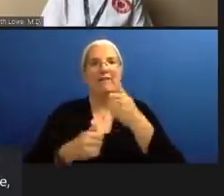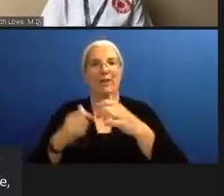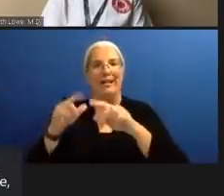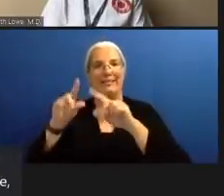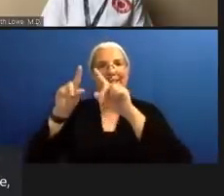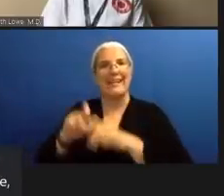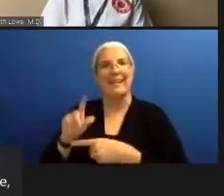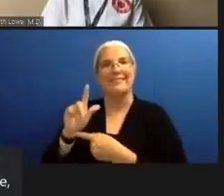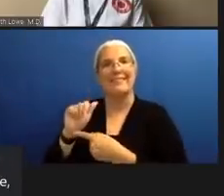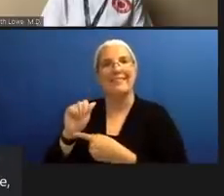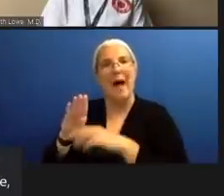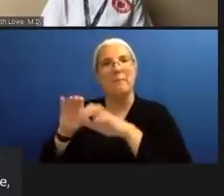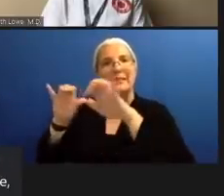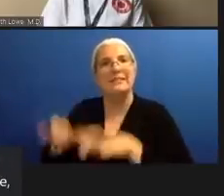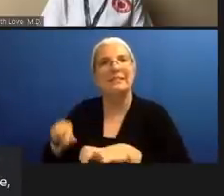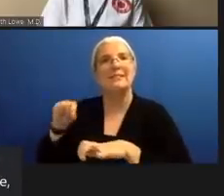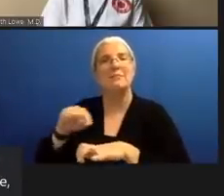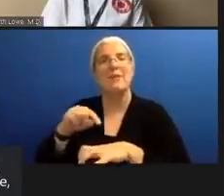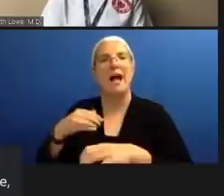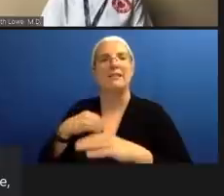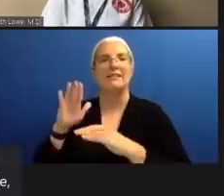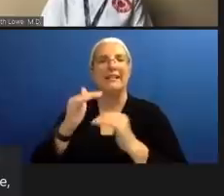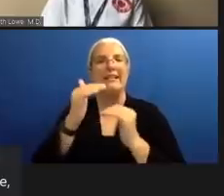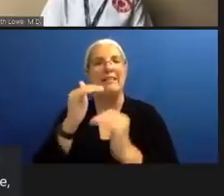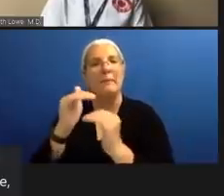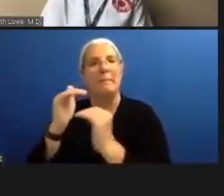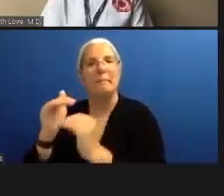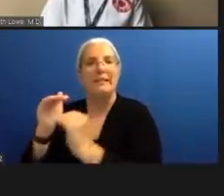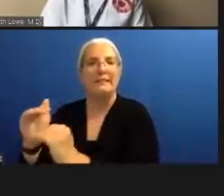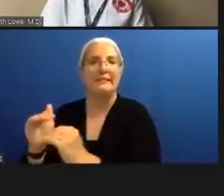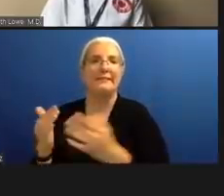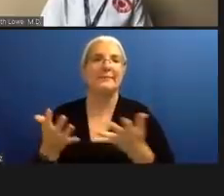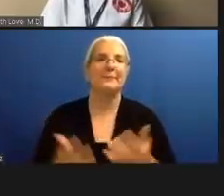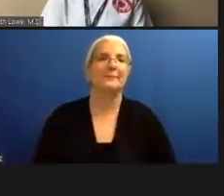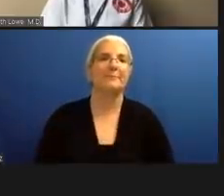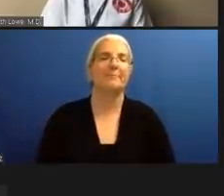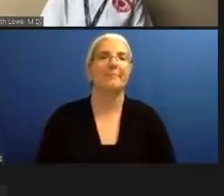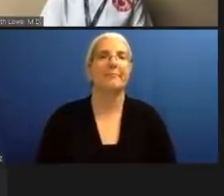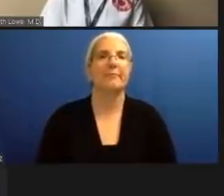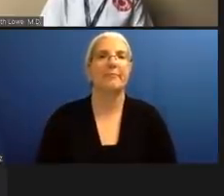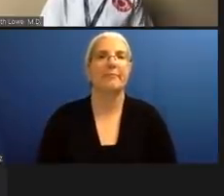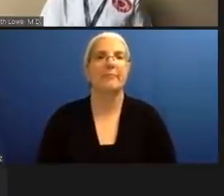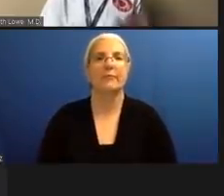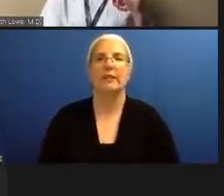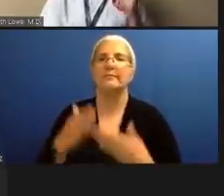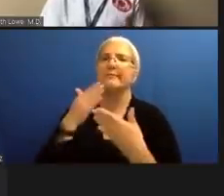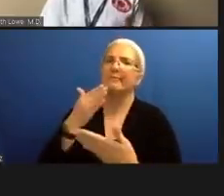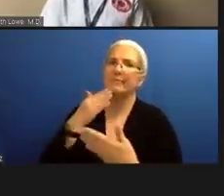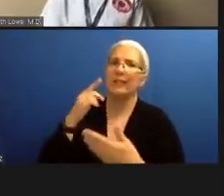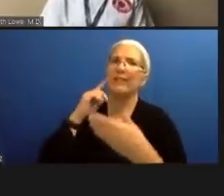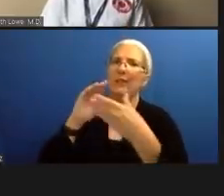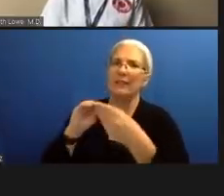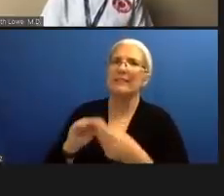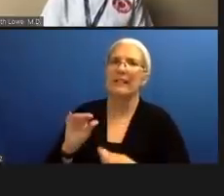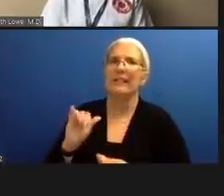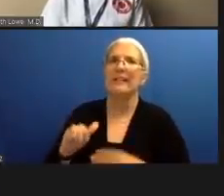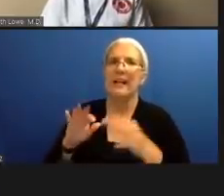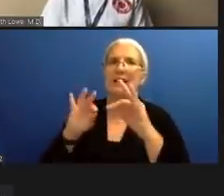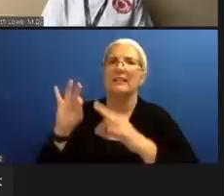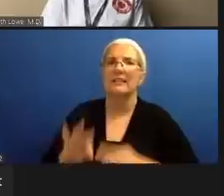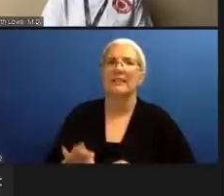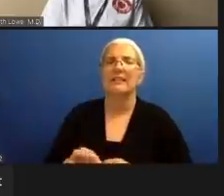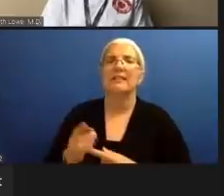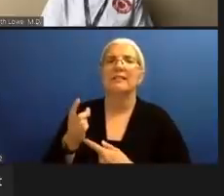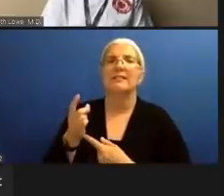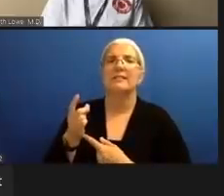limitations. Great, thanks for that explanation. Can I just add something to that really quick, which is that